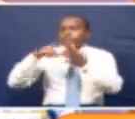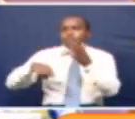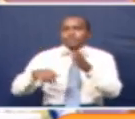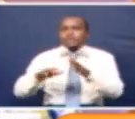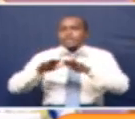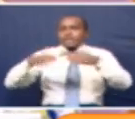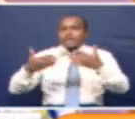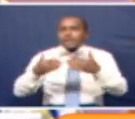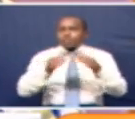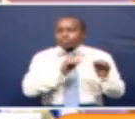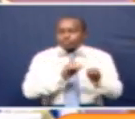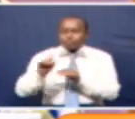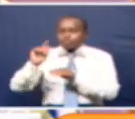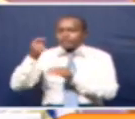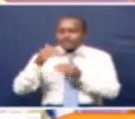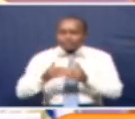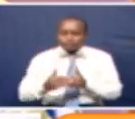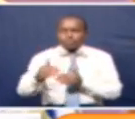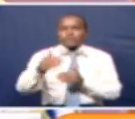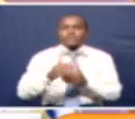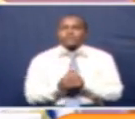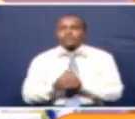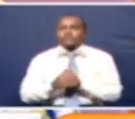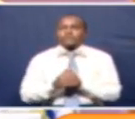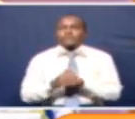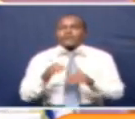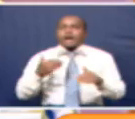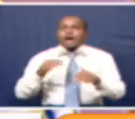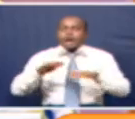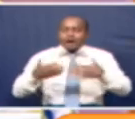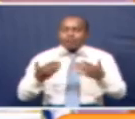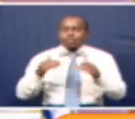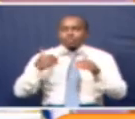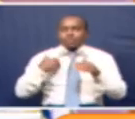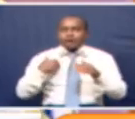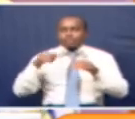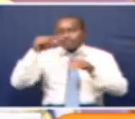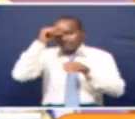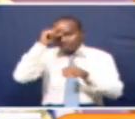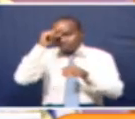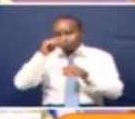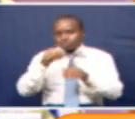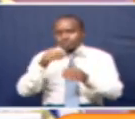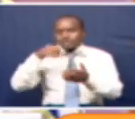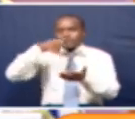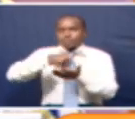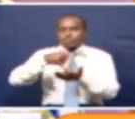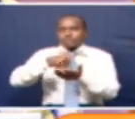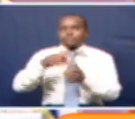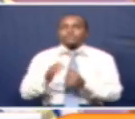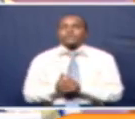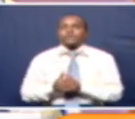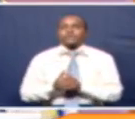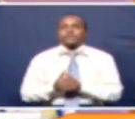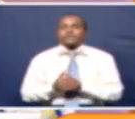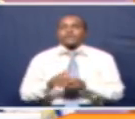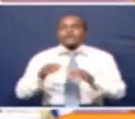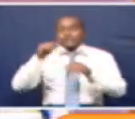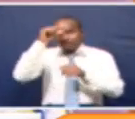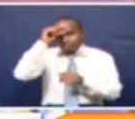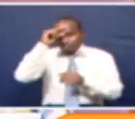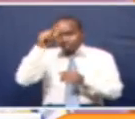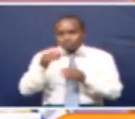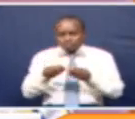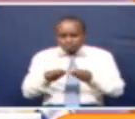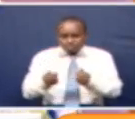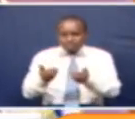to move Kenya, how to have a government that is all-inclusive, a government that will take care of all